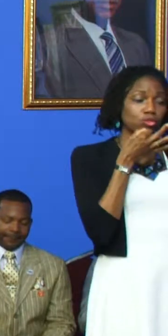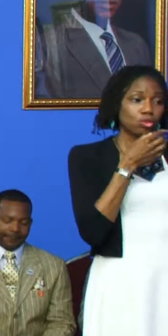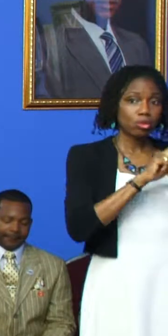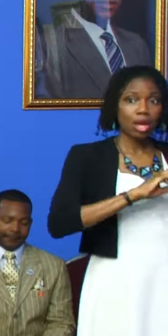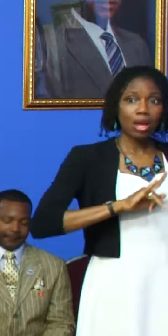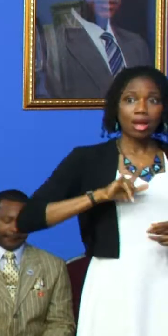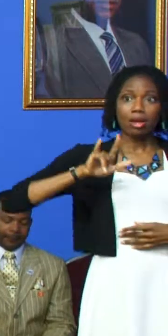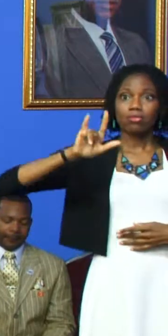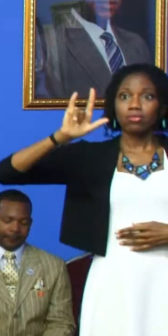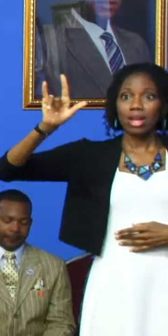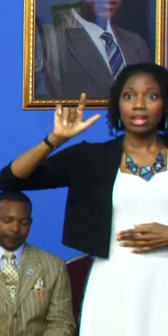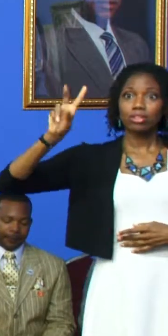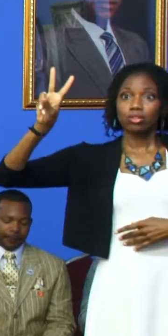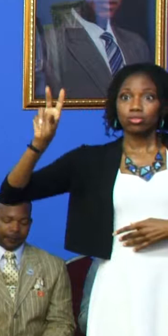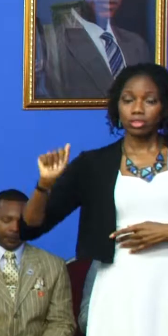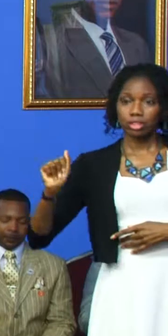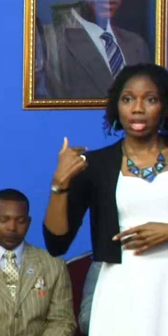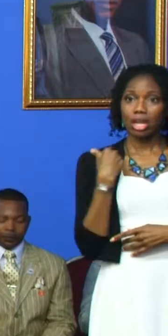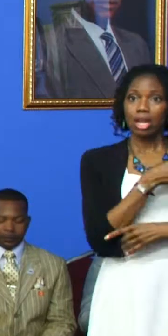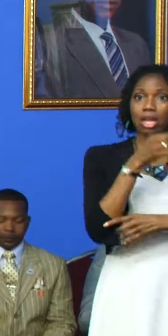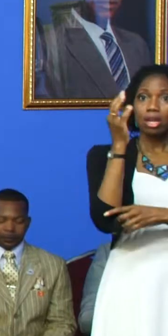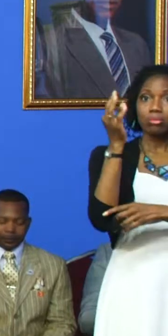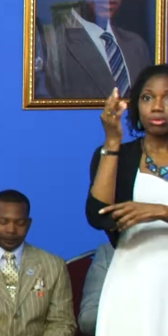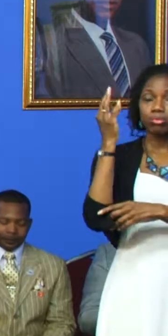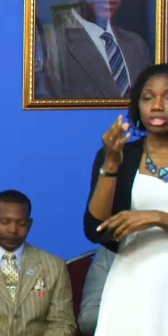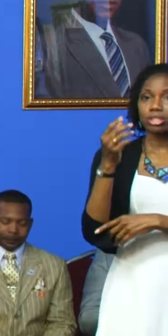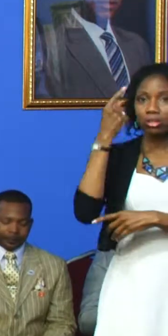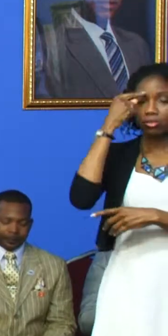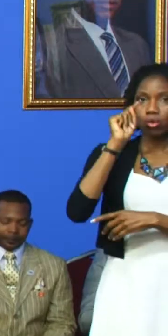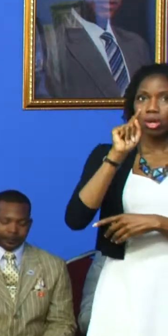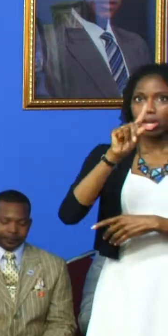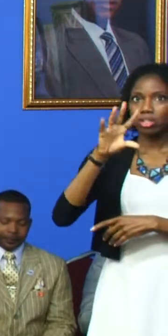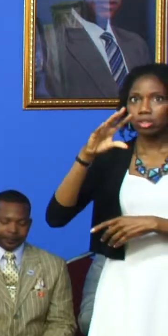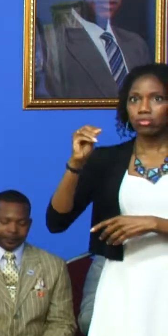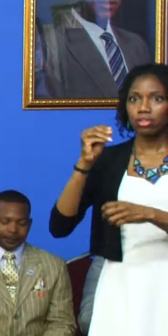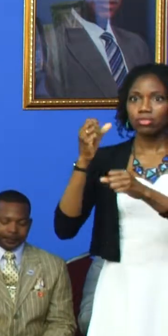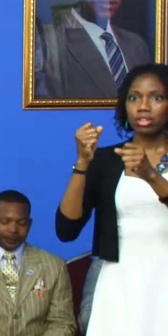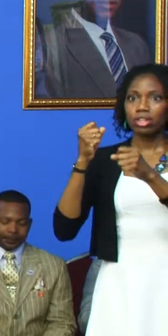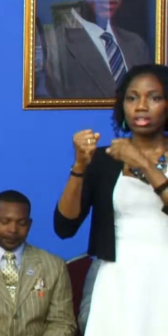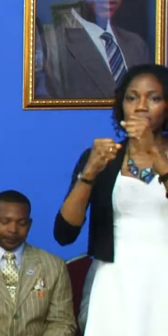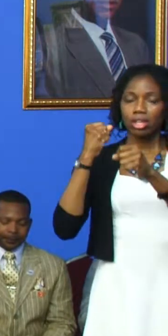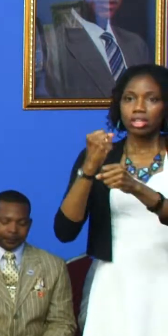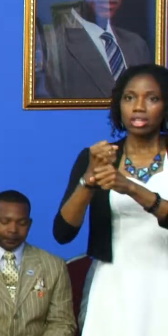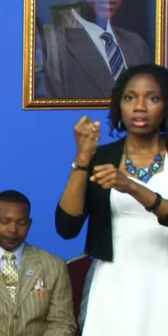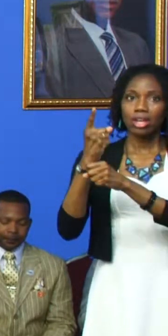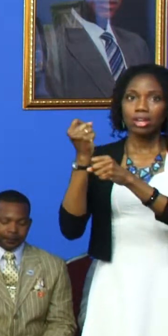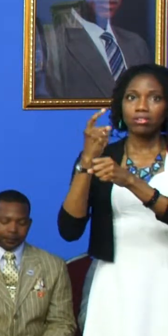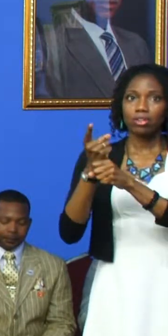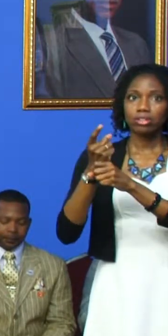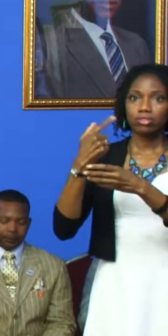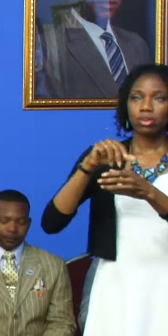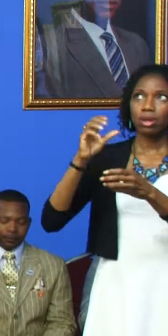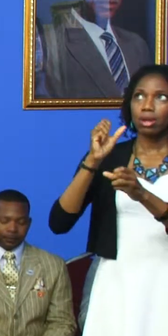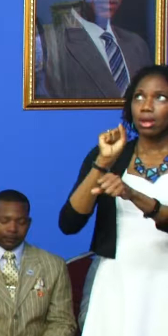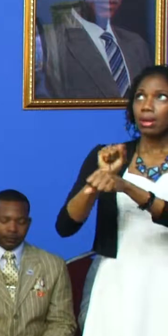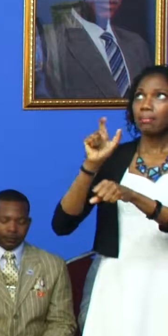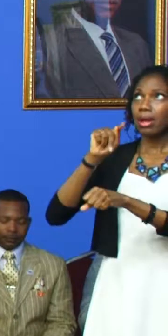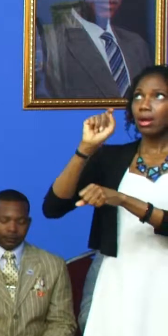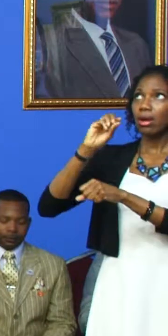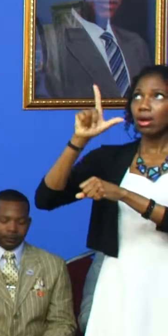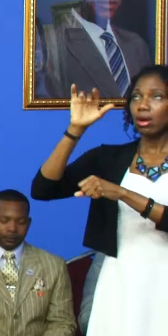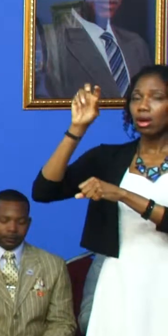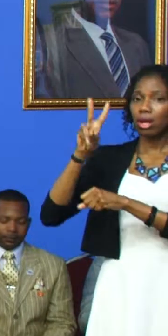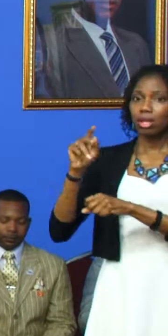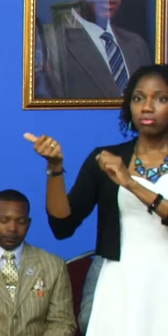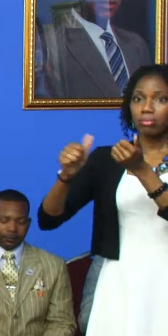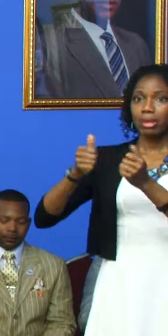preaching for the 150th church anniversary of Mount Olive Baptist Church right outside of Norfolk, Virginia. Then I'm going on into Atlanta